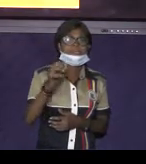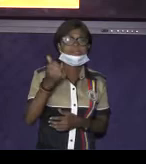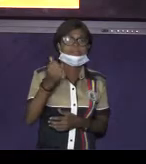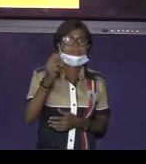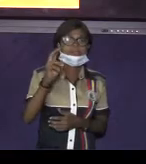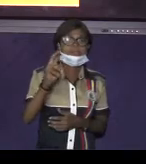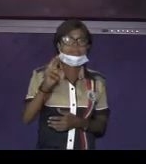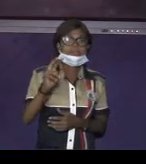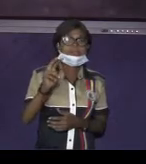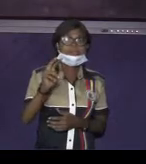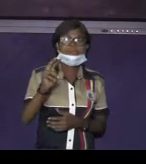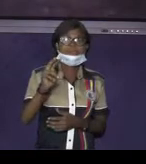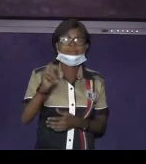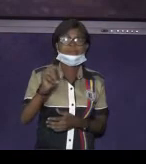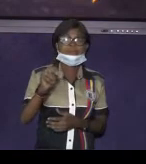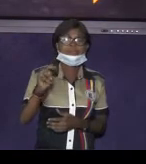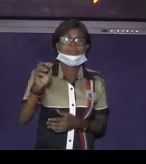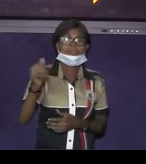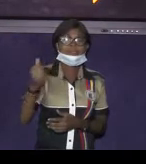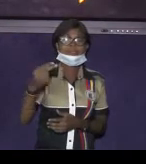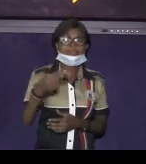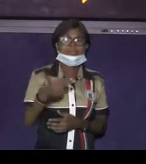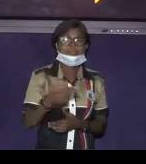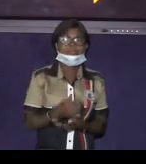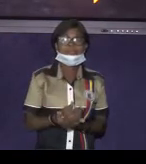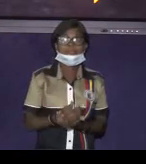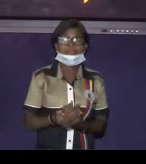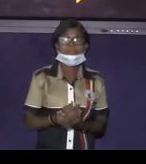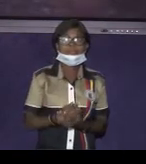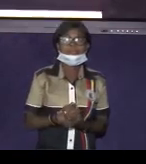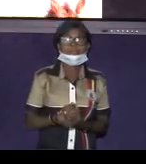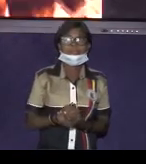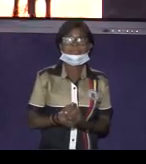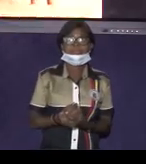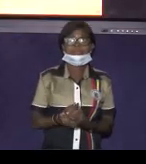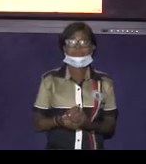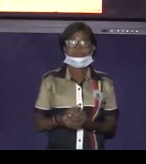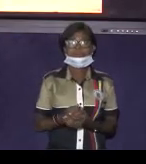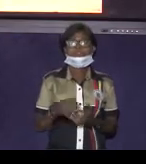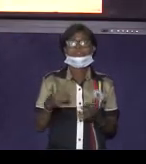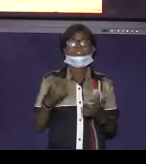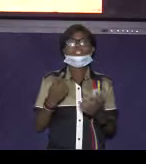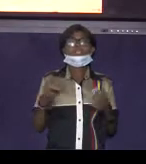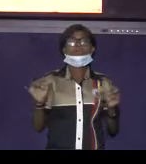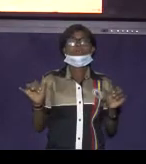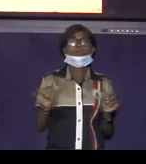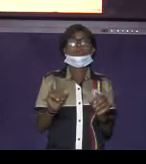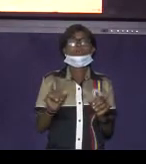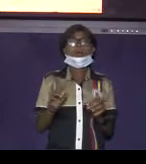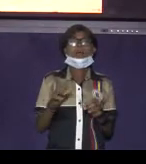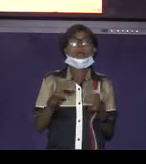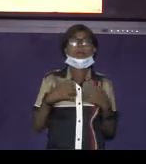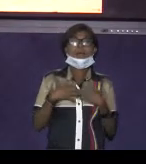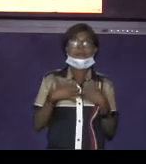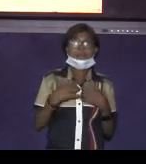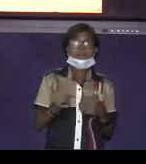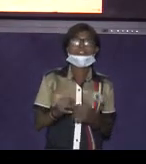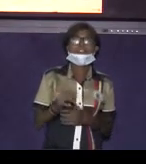and semi-arid, and this is the last part of it, that's the savannas. What are the common animals